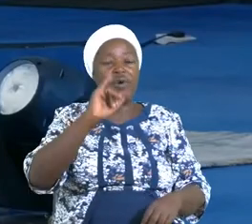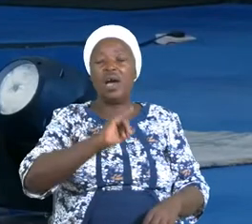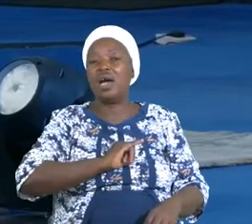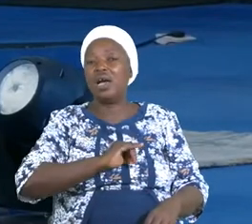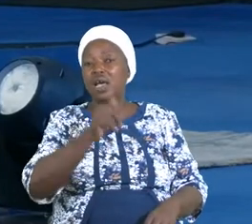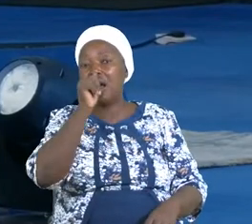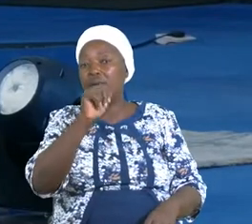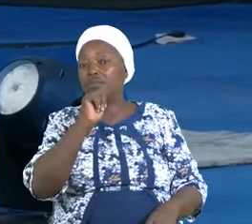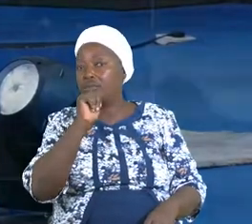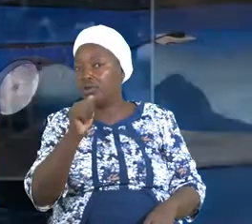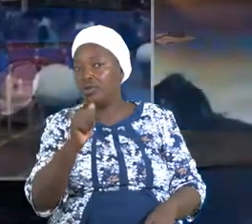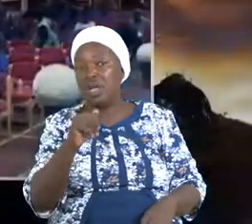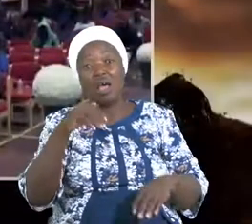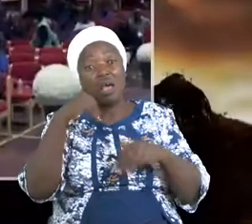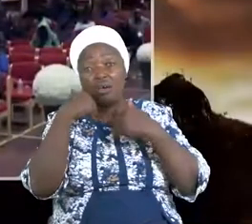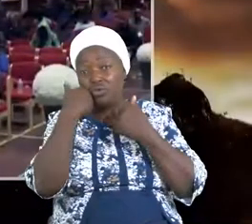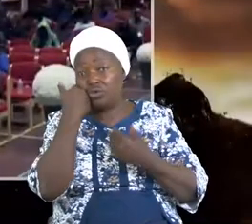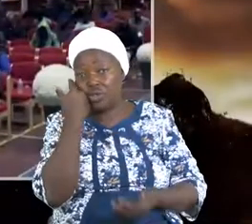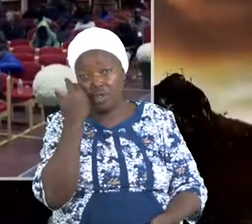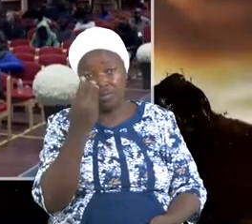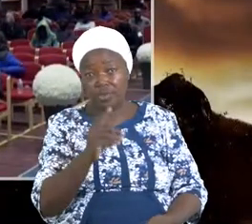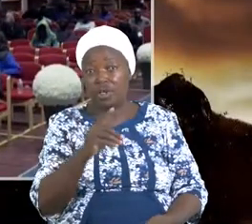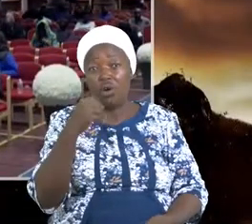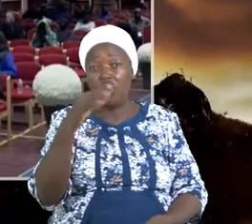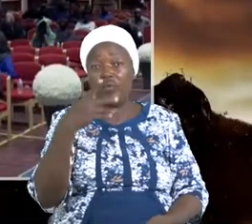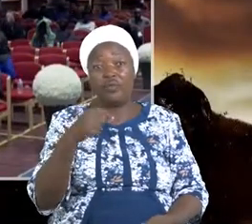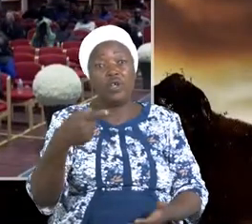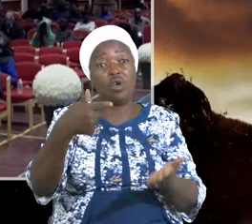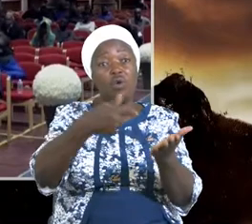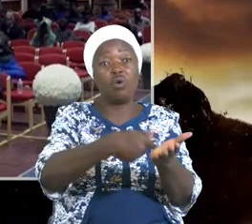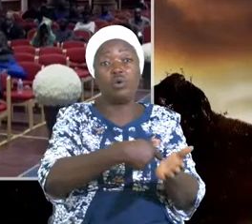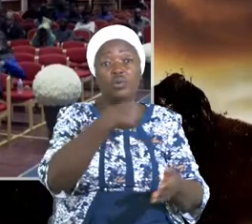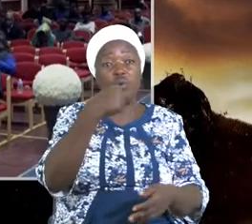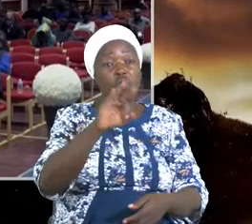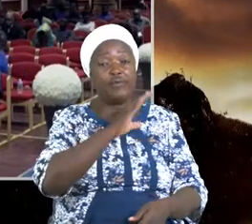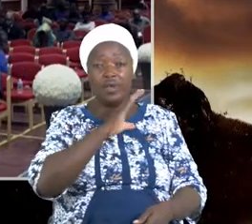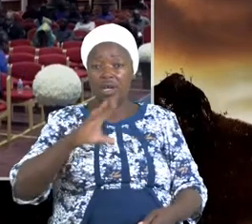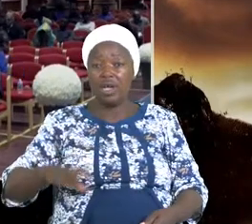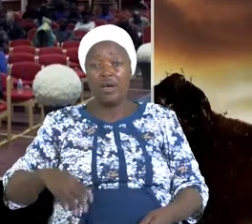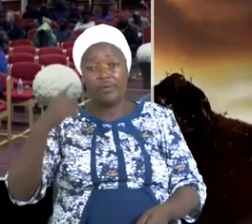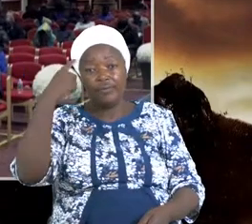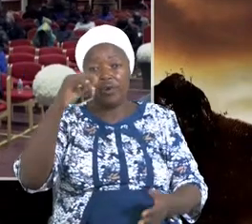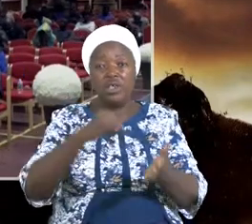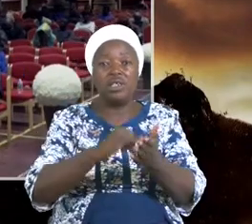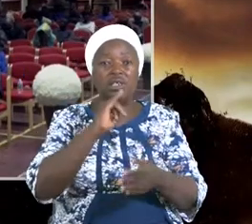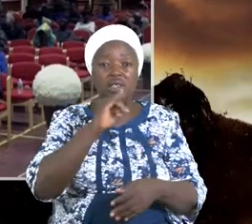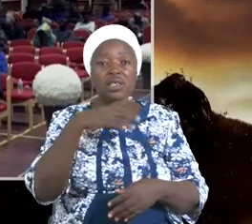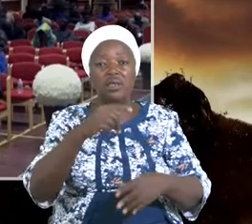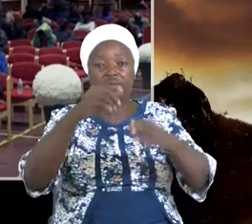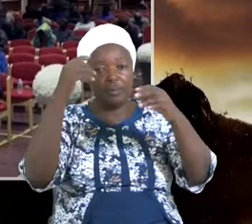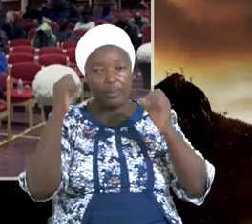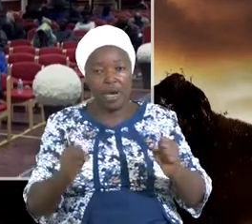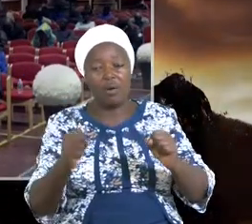not ashamed of the gospel of Christ, for it is the power